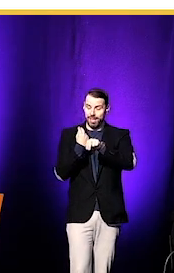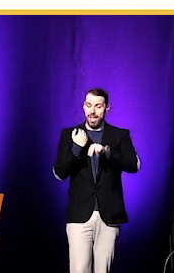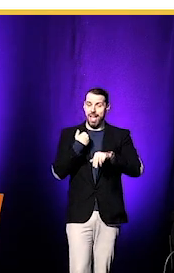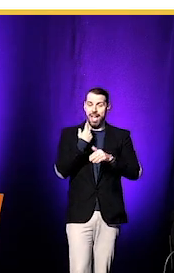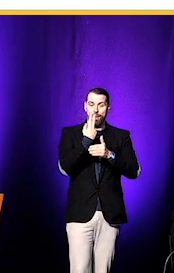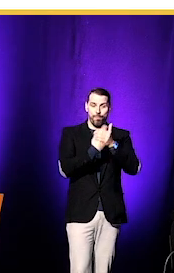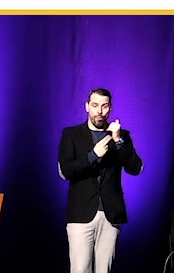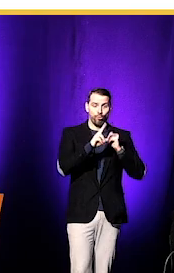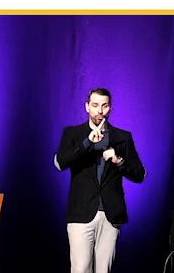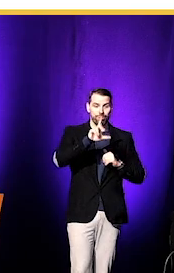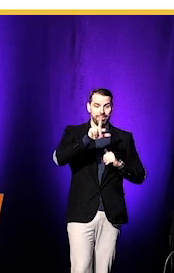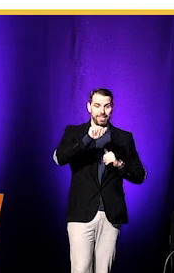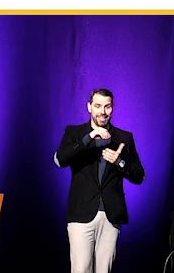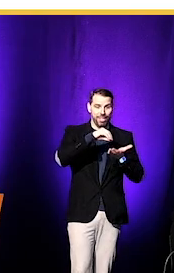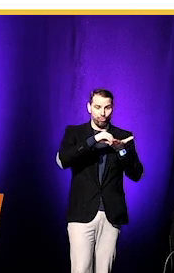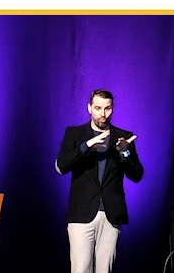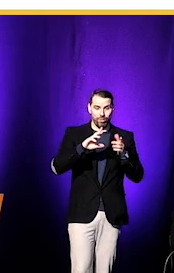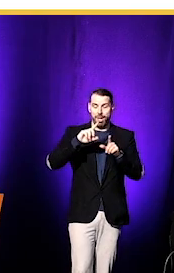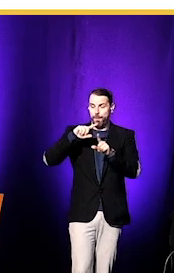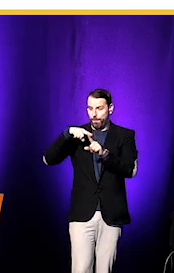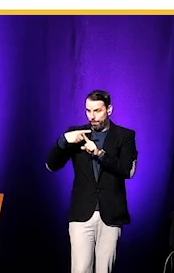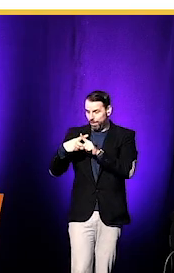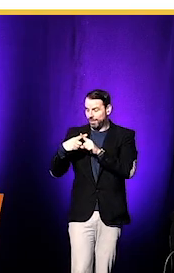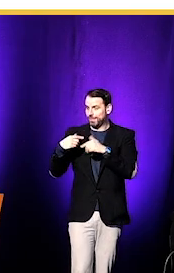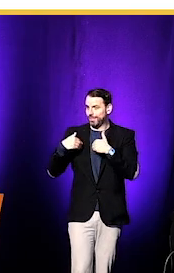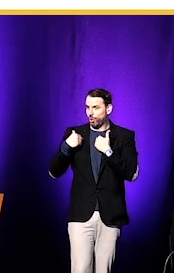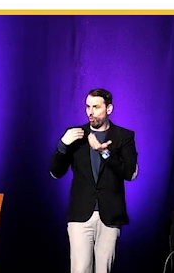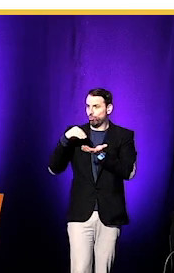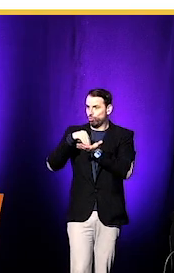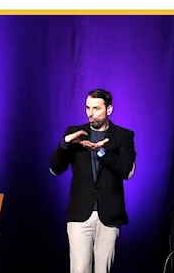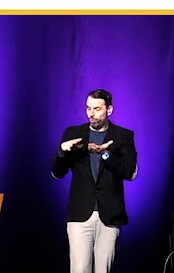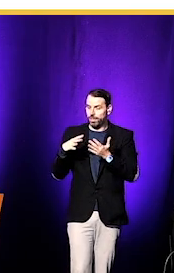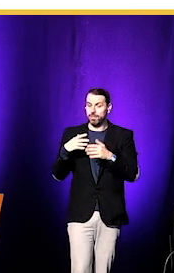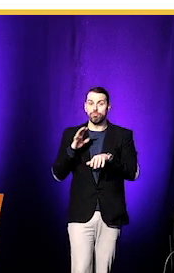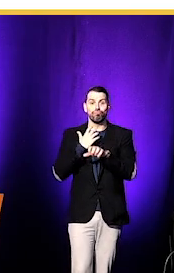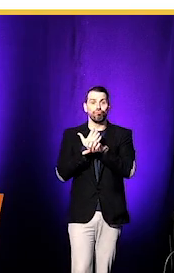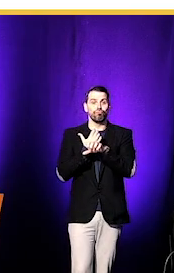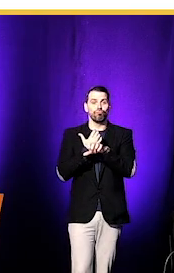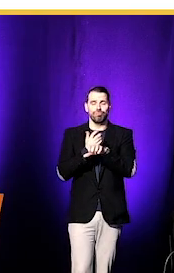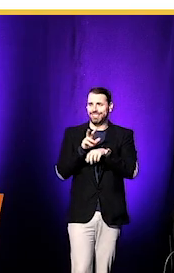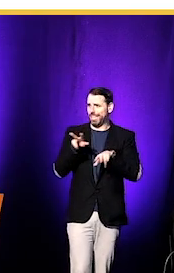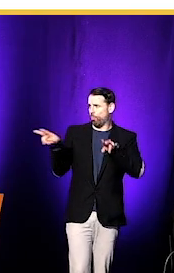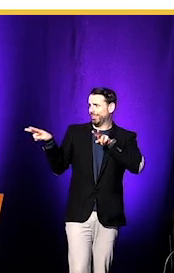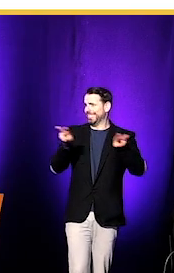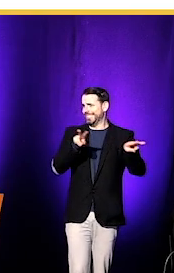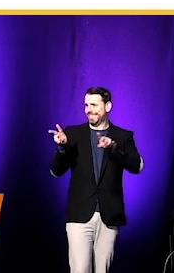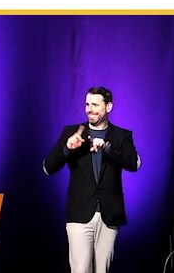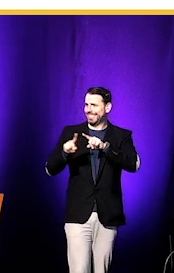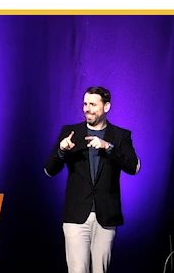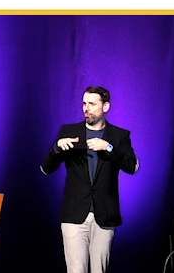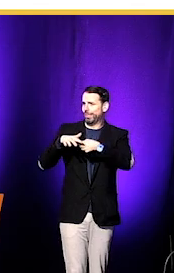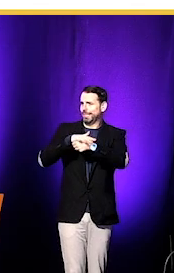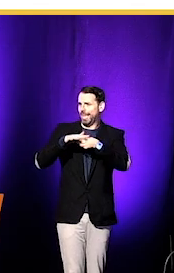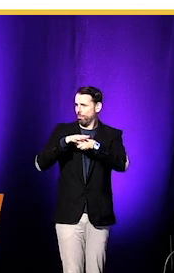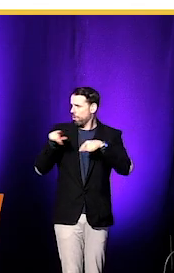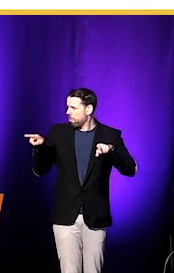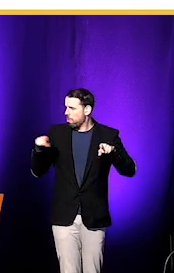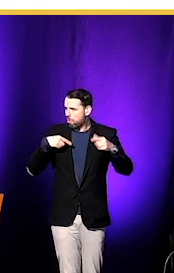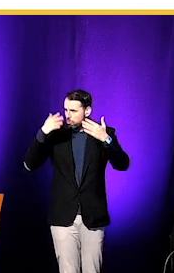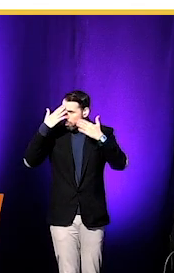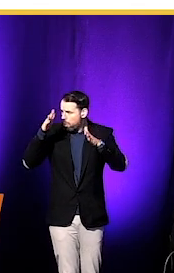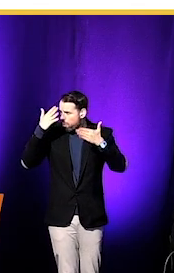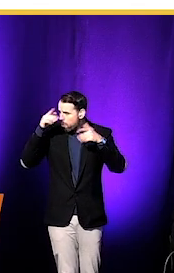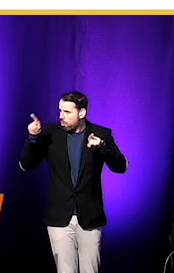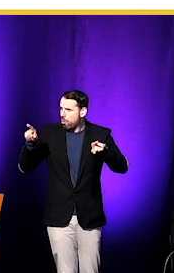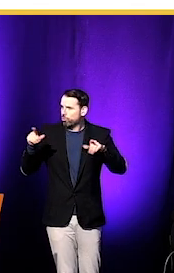Redes to a neighborhood with which they were very unfamiliar. The 405 also served as a conduit